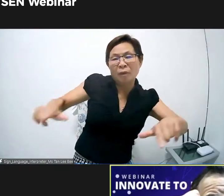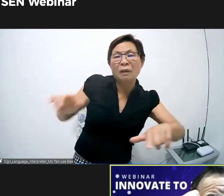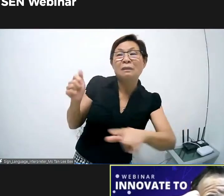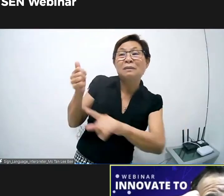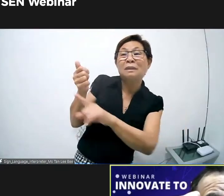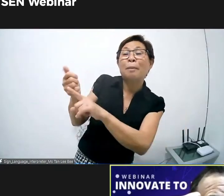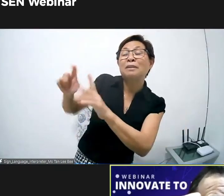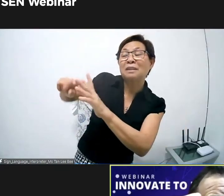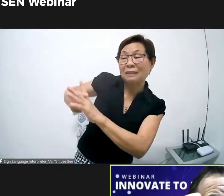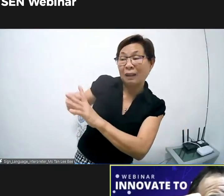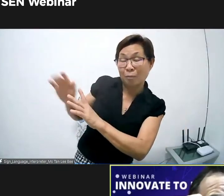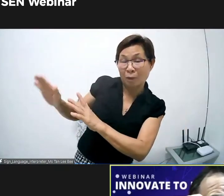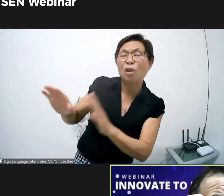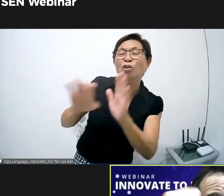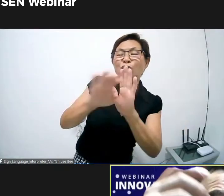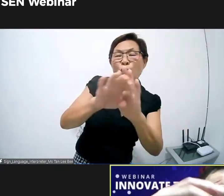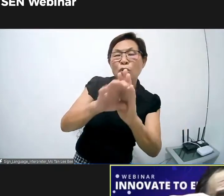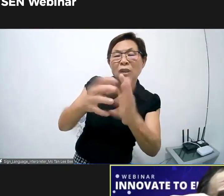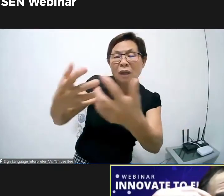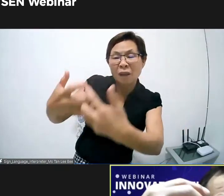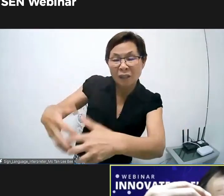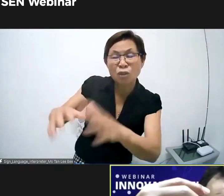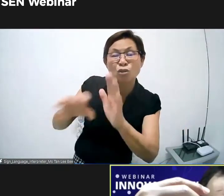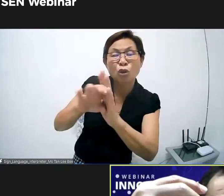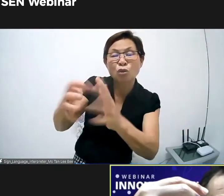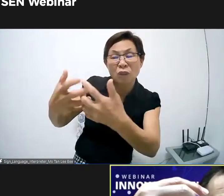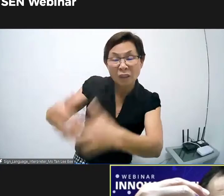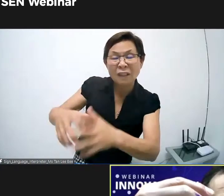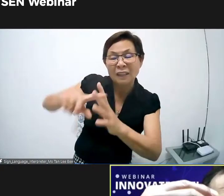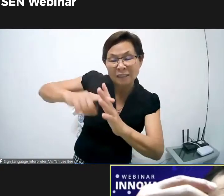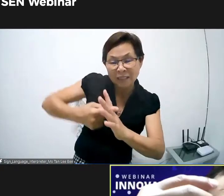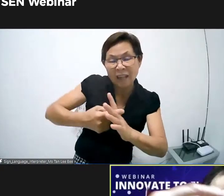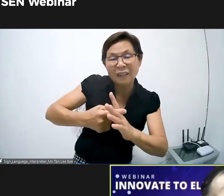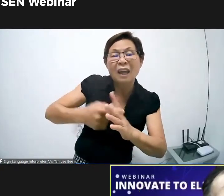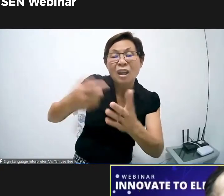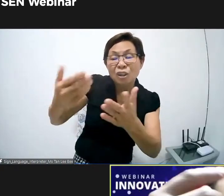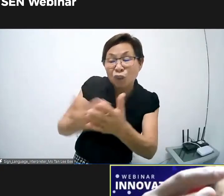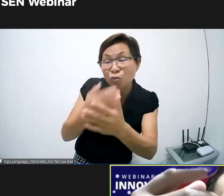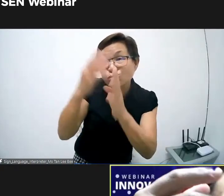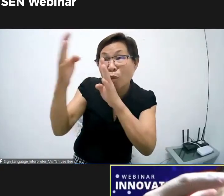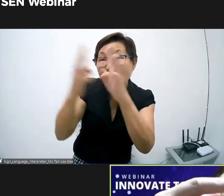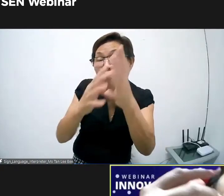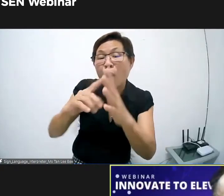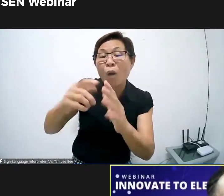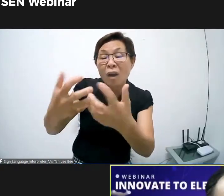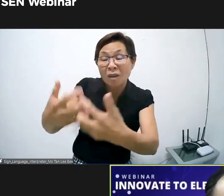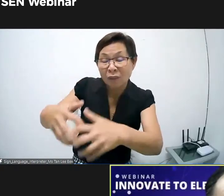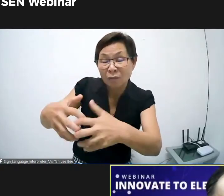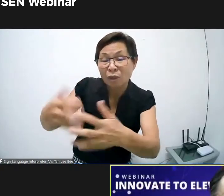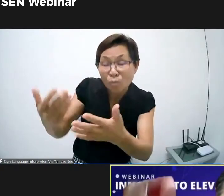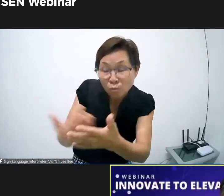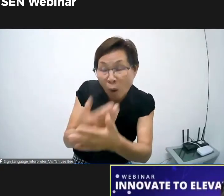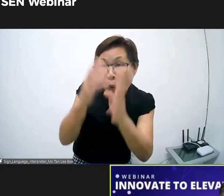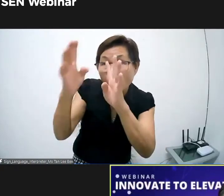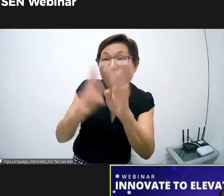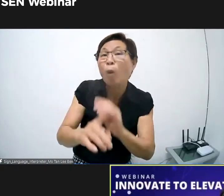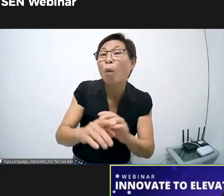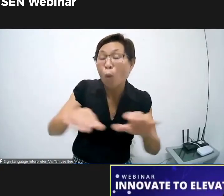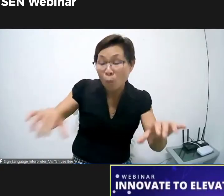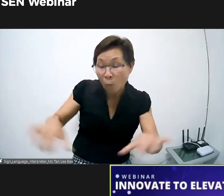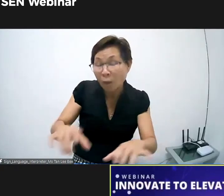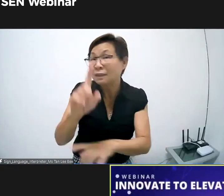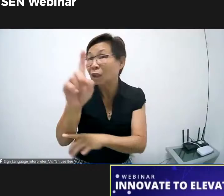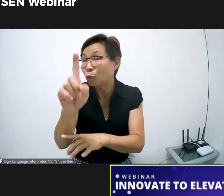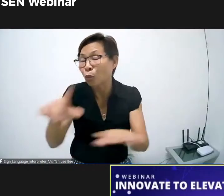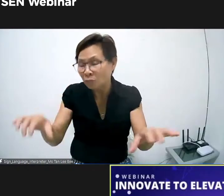example, if the industries implement innovation, if they innovate some things, they will do